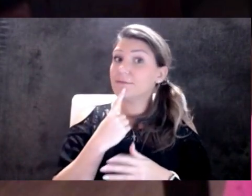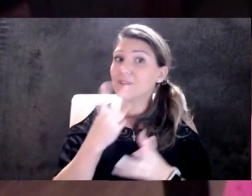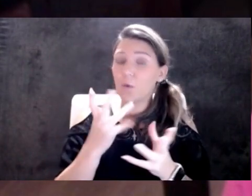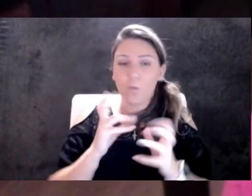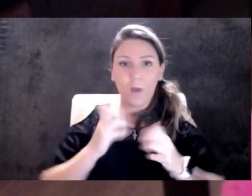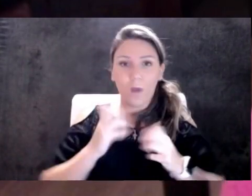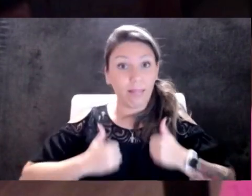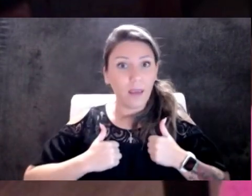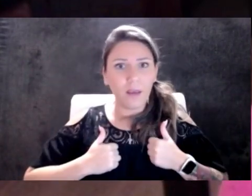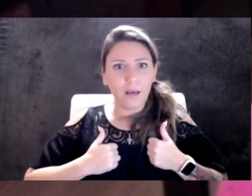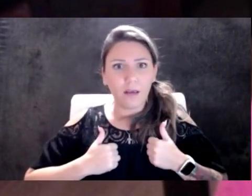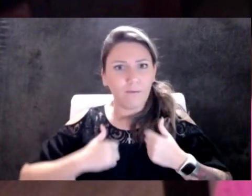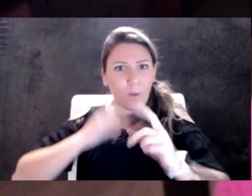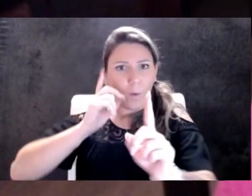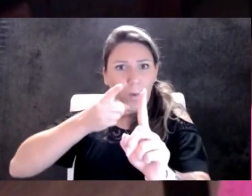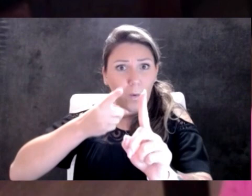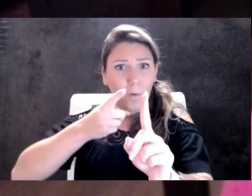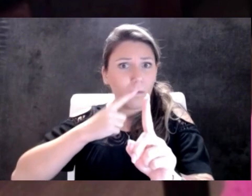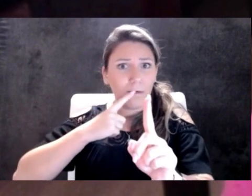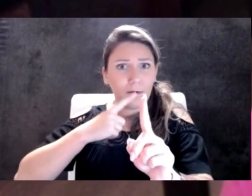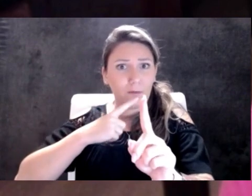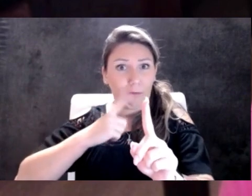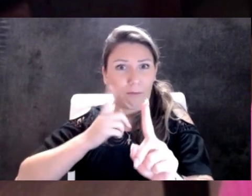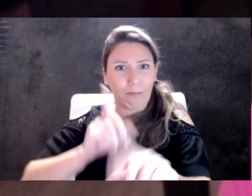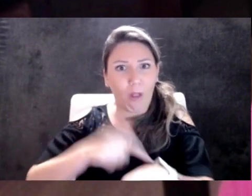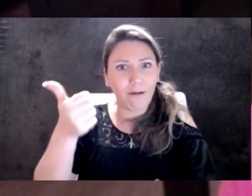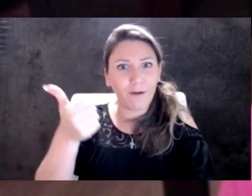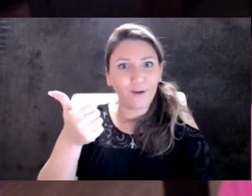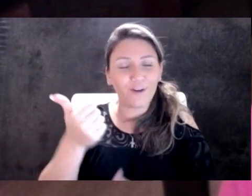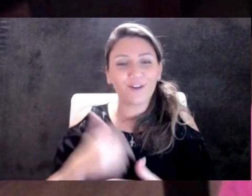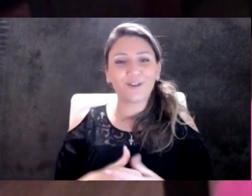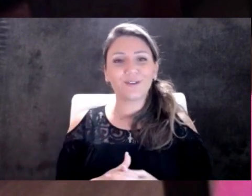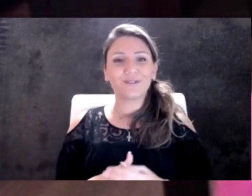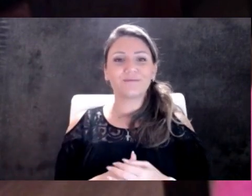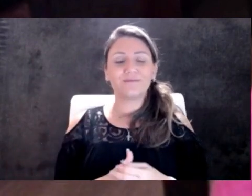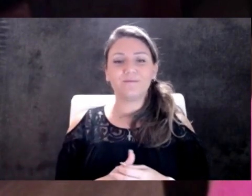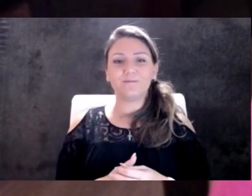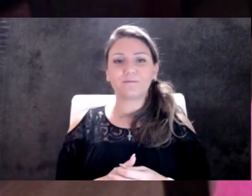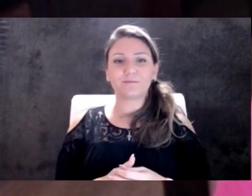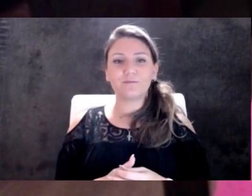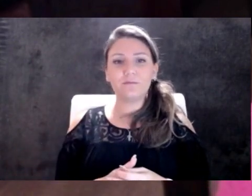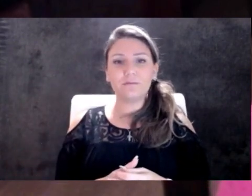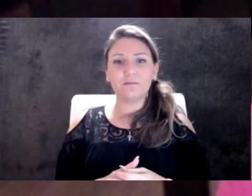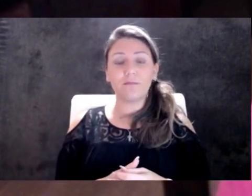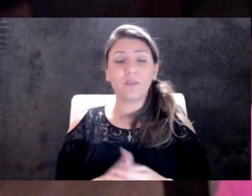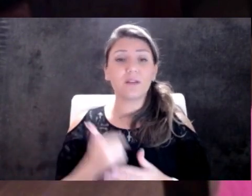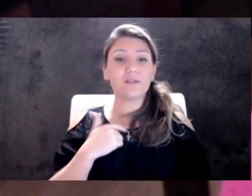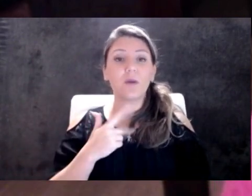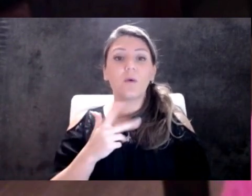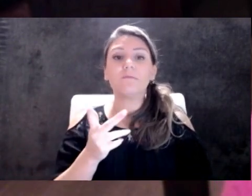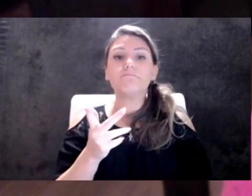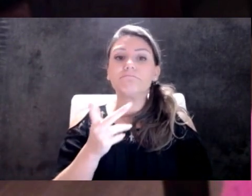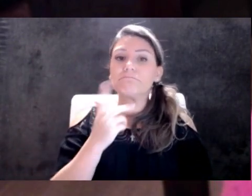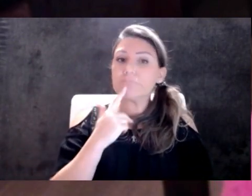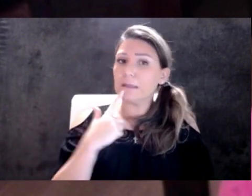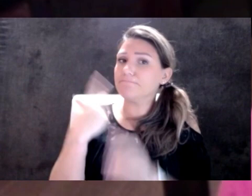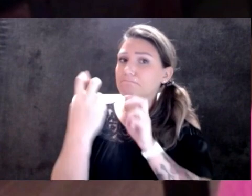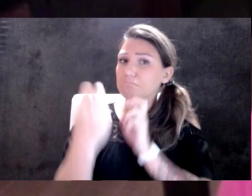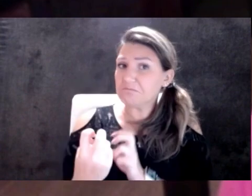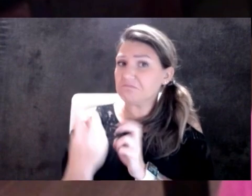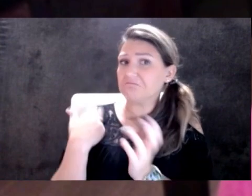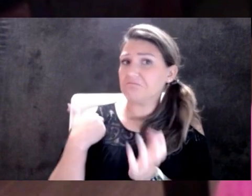live at least a little longer, so I just listened to what, she